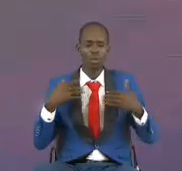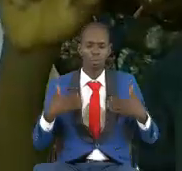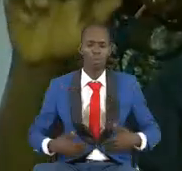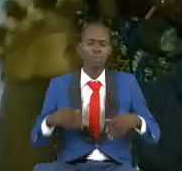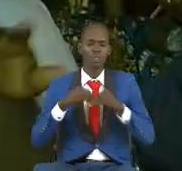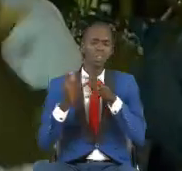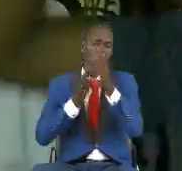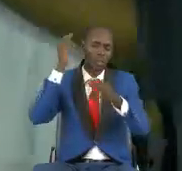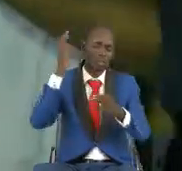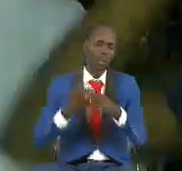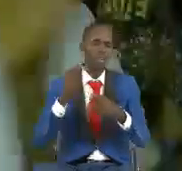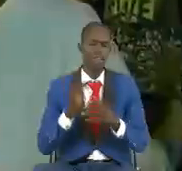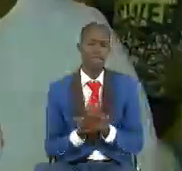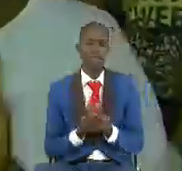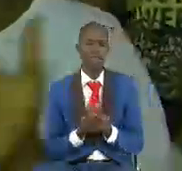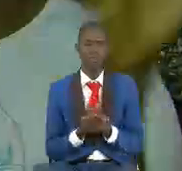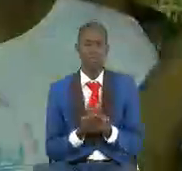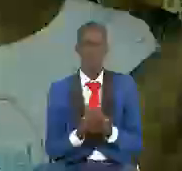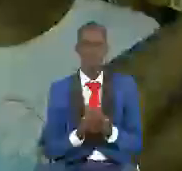Jesus' name.